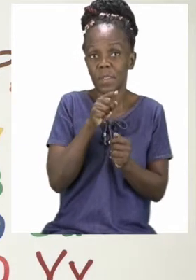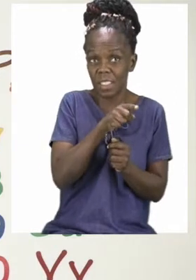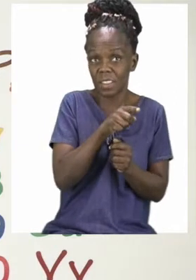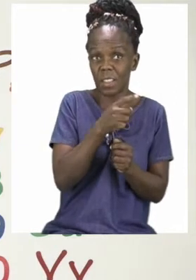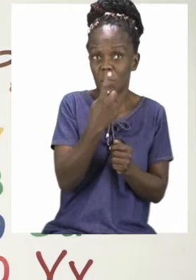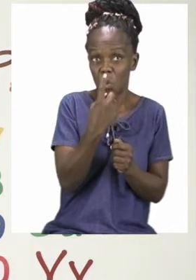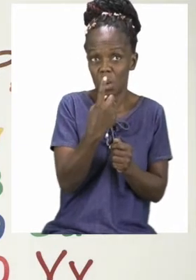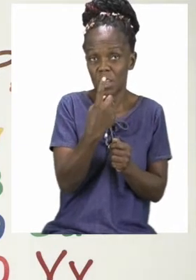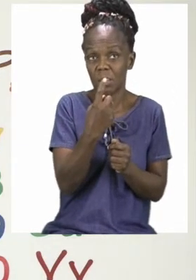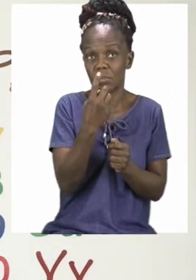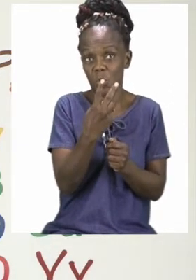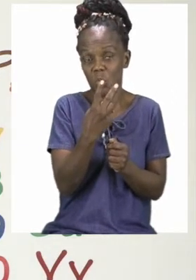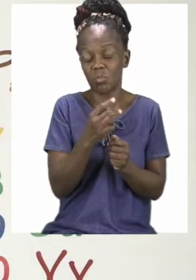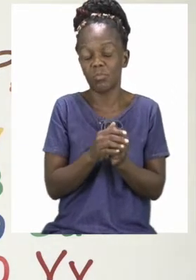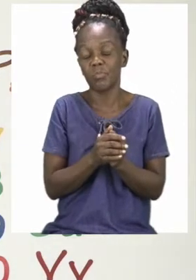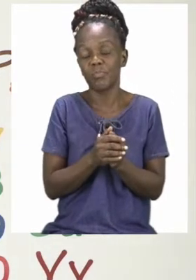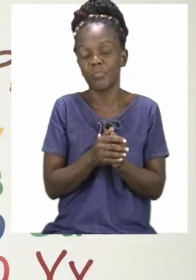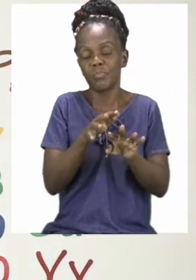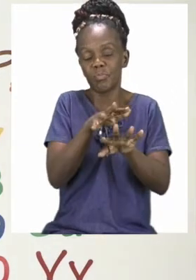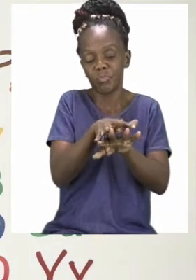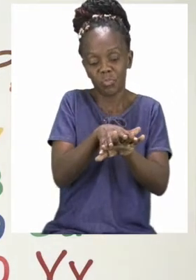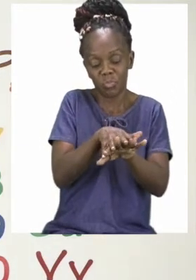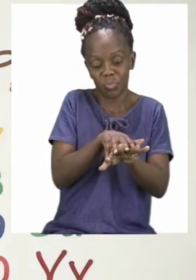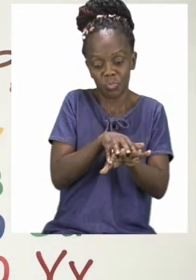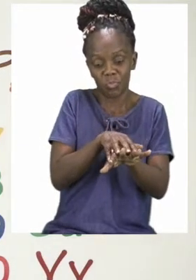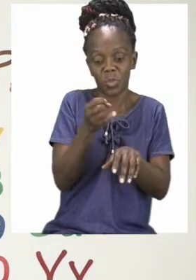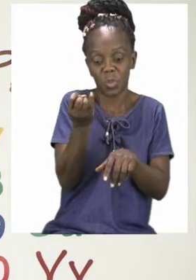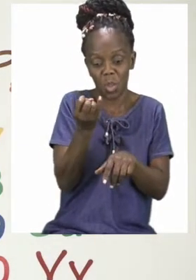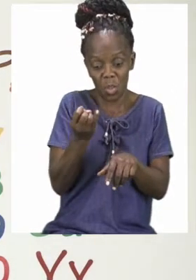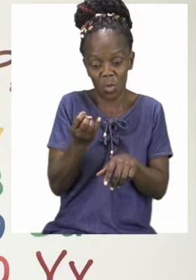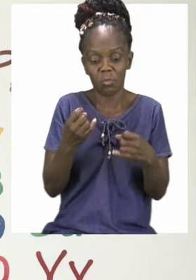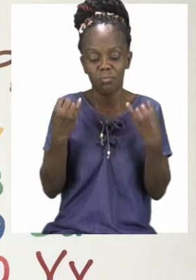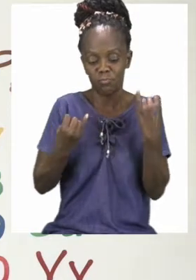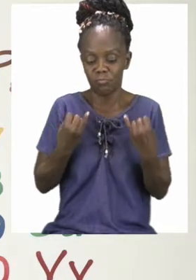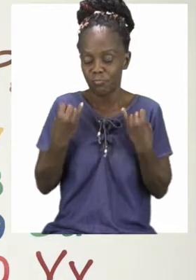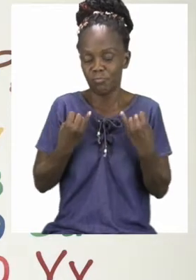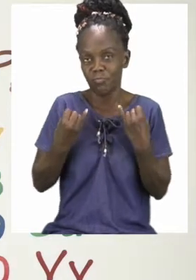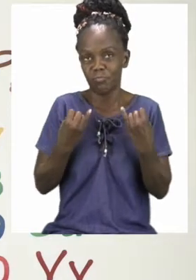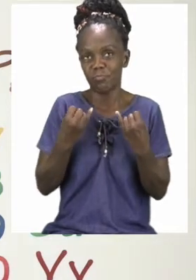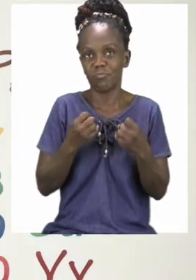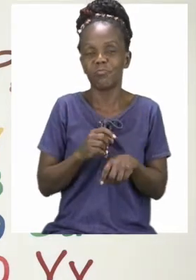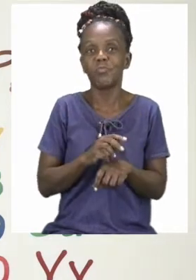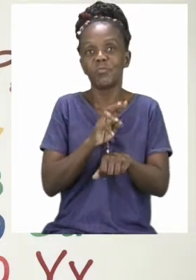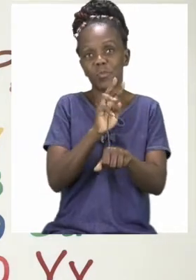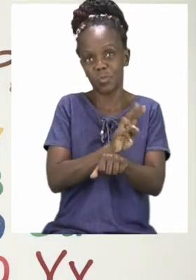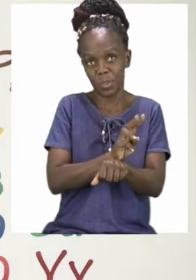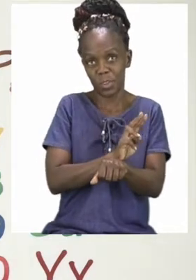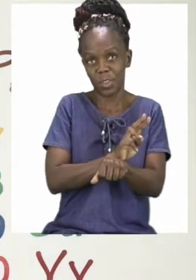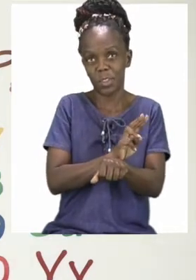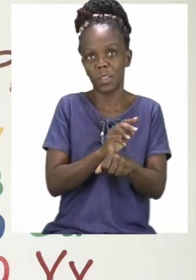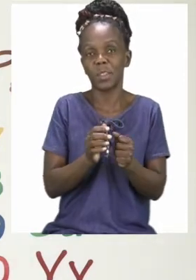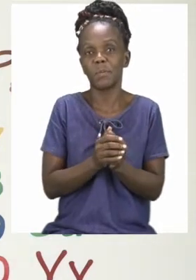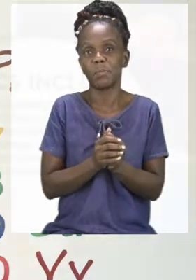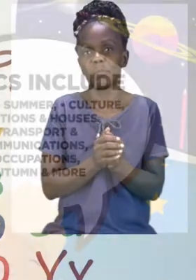2. Take your time with the drawing, have fun, and I will see you just now after